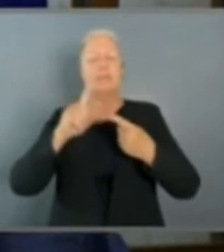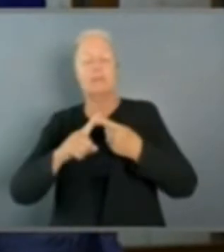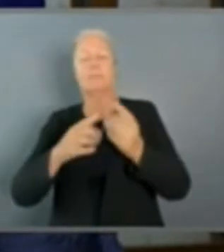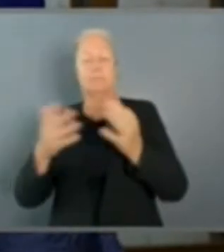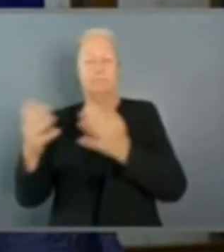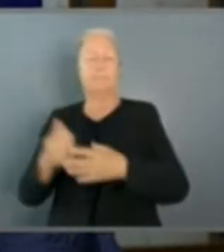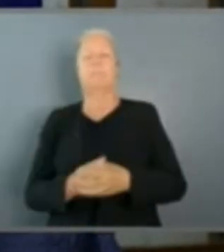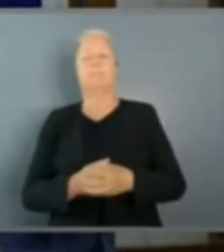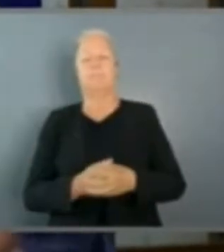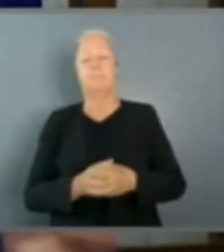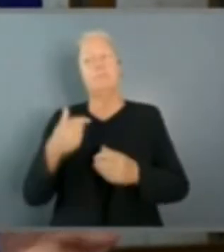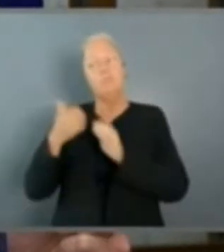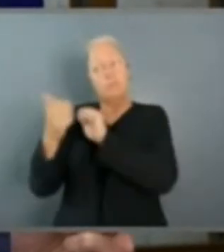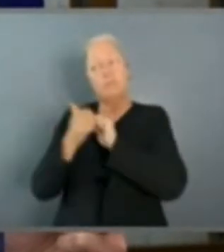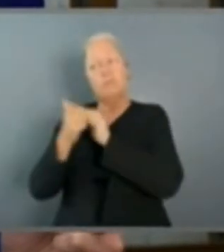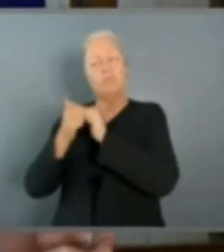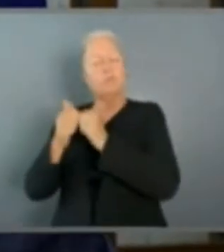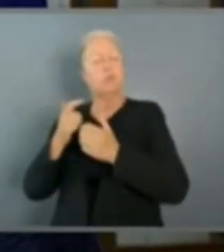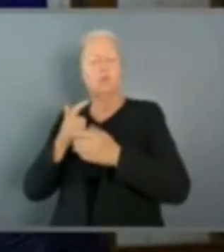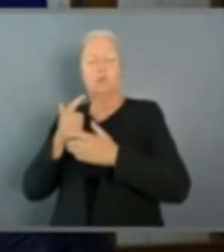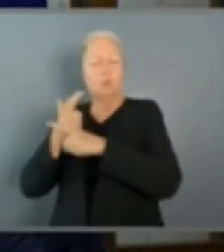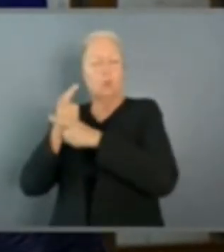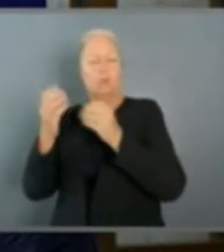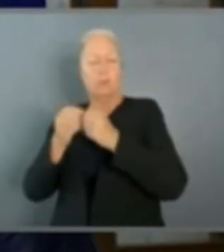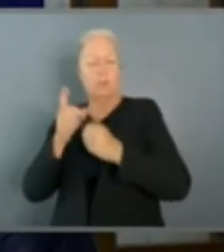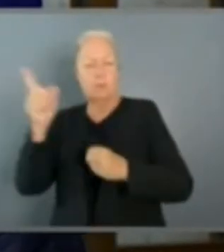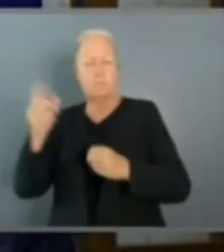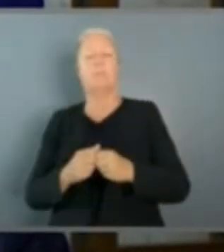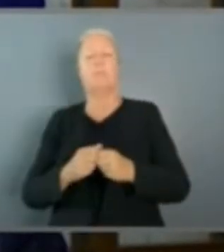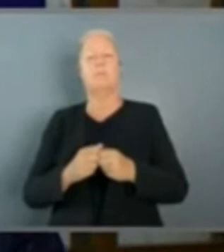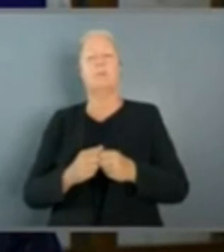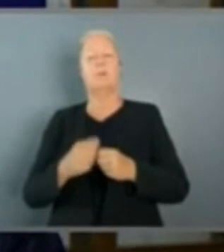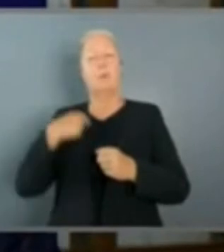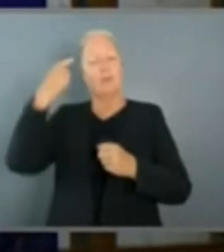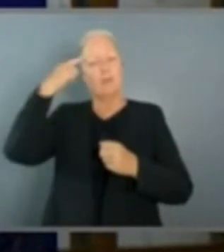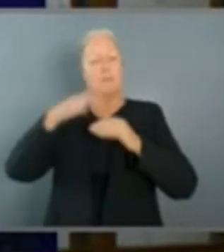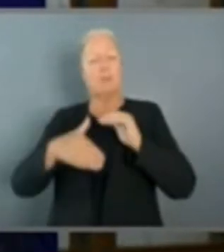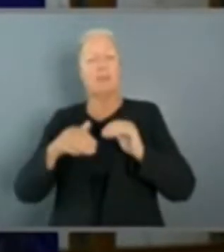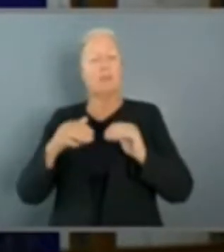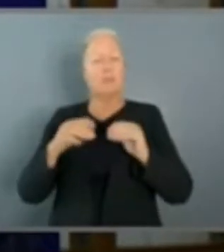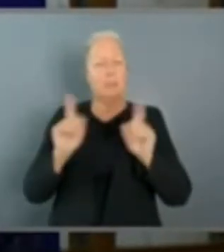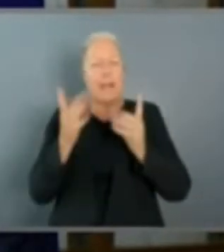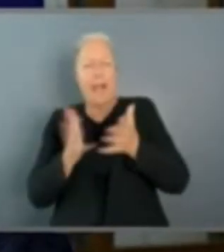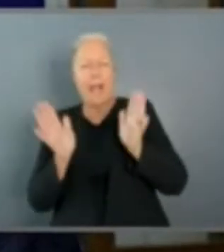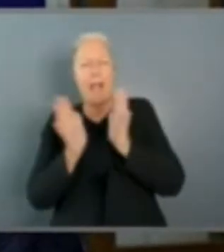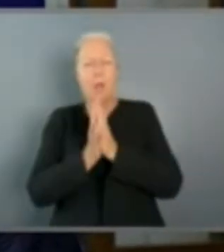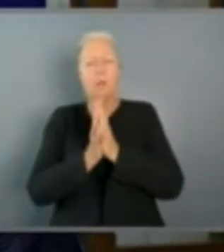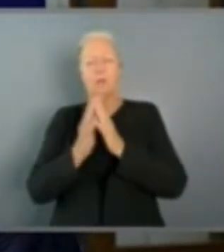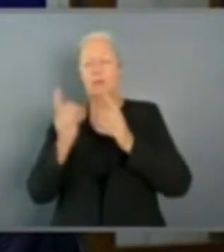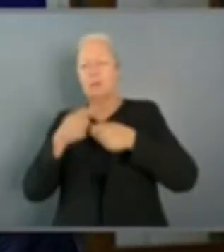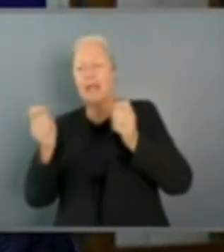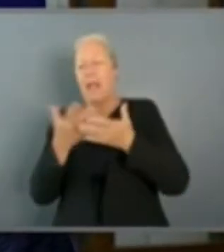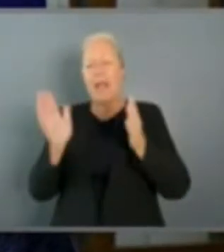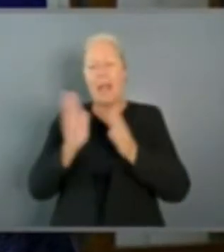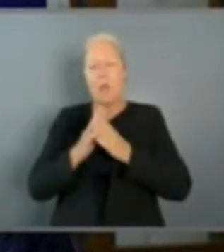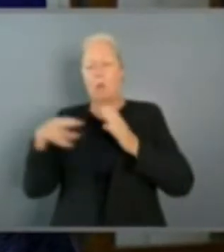Commissioner is closely engaged with their information management, their risk communications, their quarantine management, their health financing, and